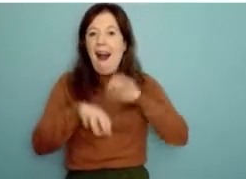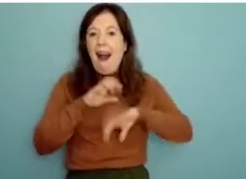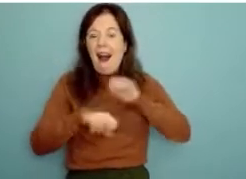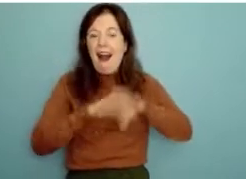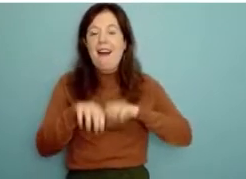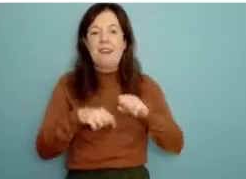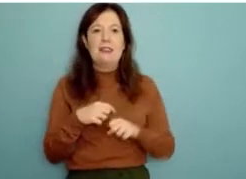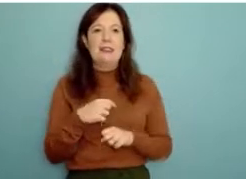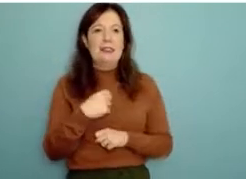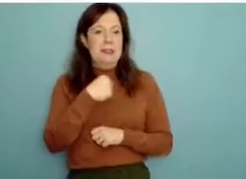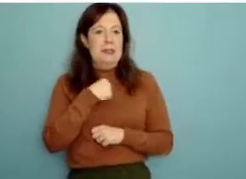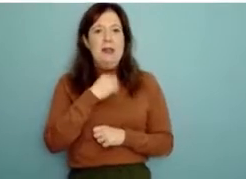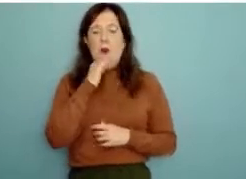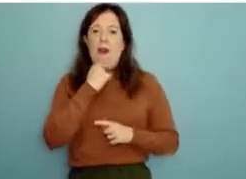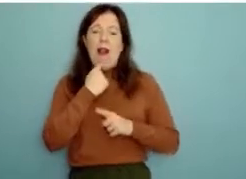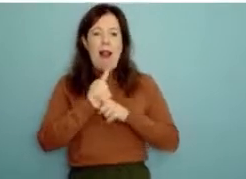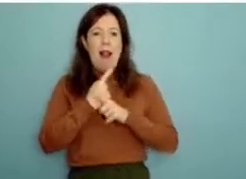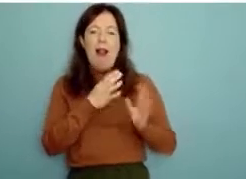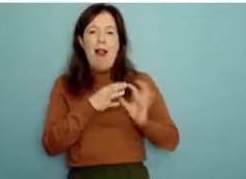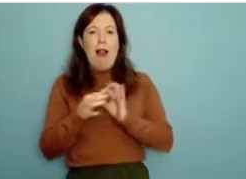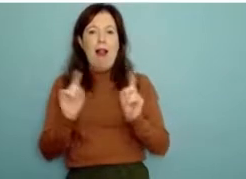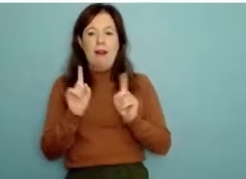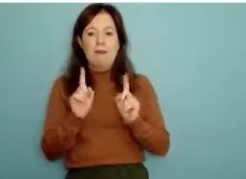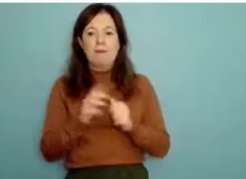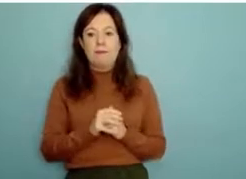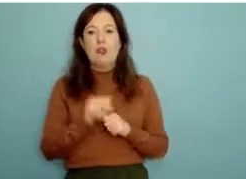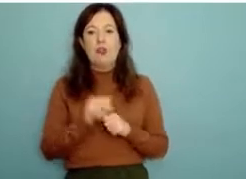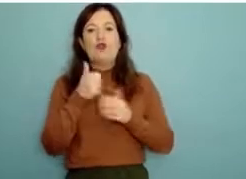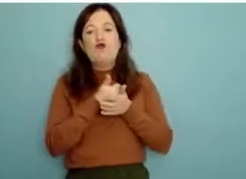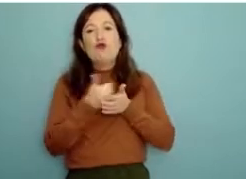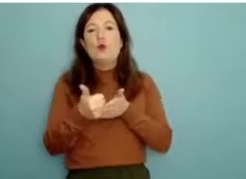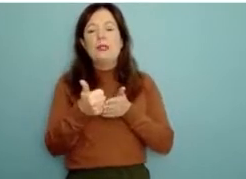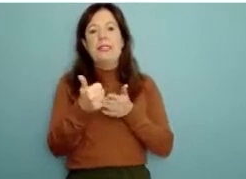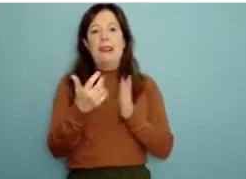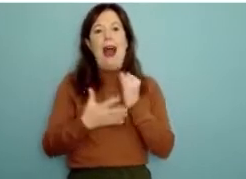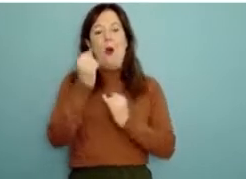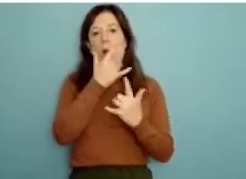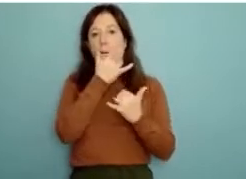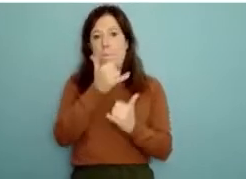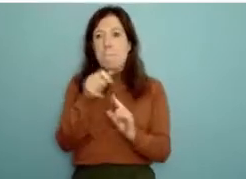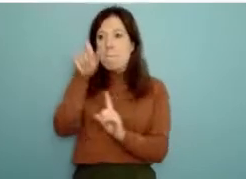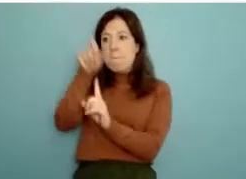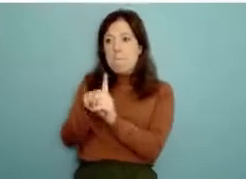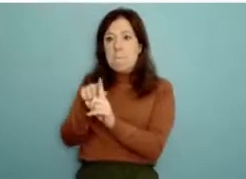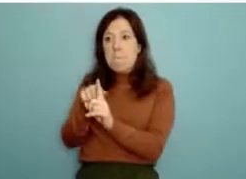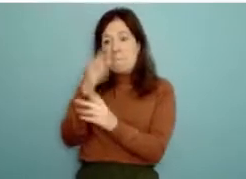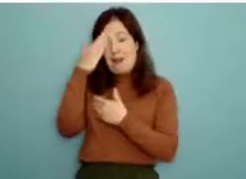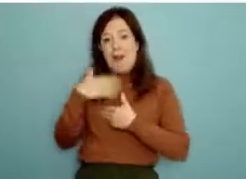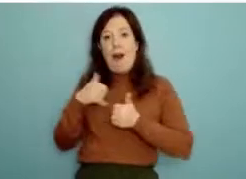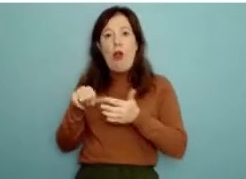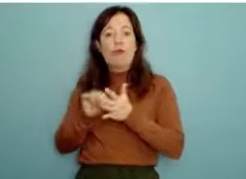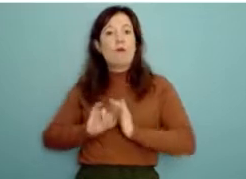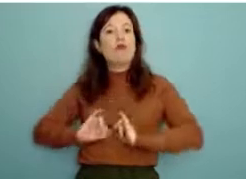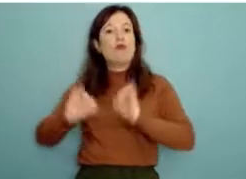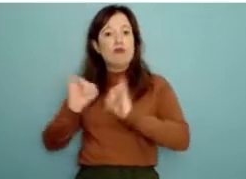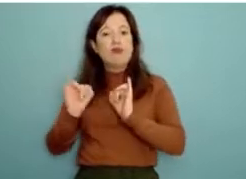talk about routine outcome monitoring with people who present with severe mental health problems, and to really